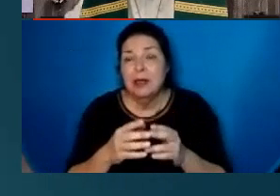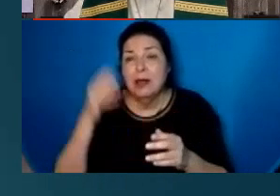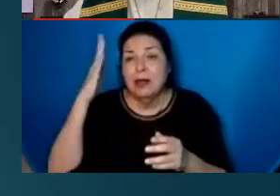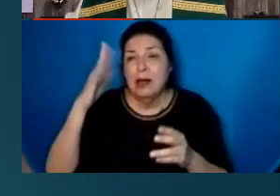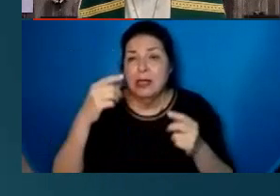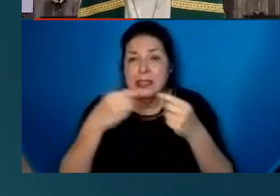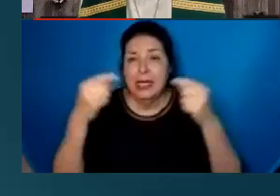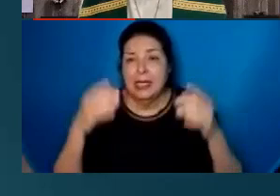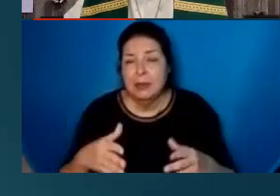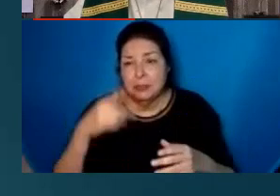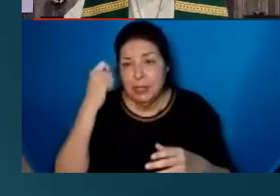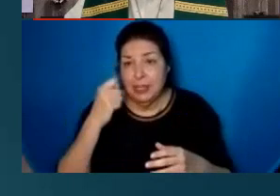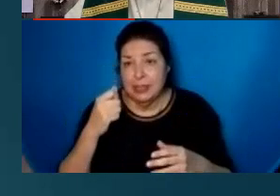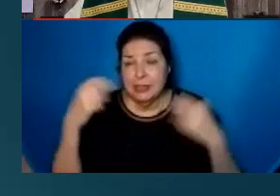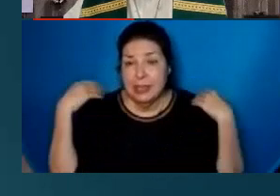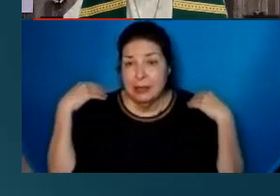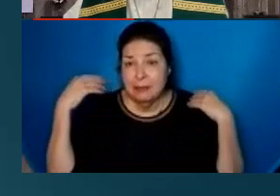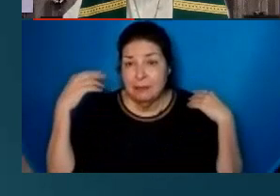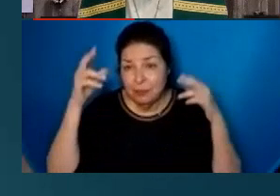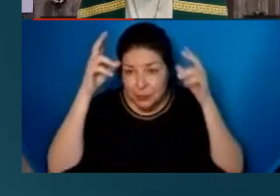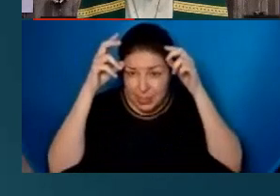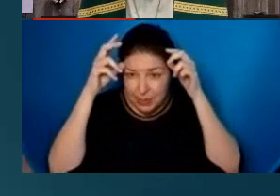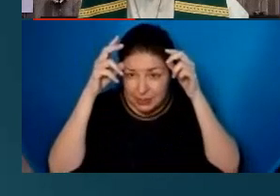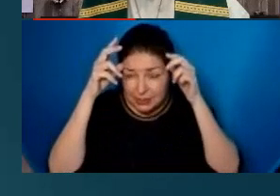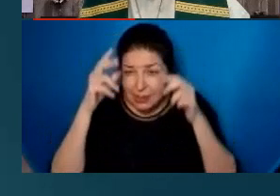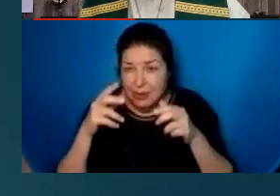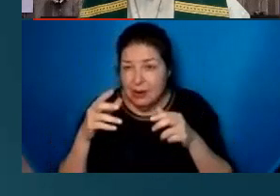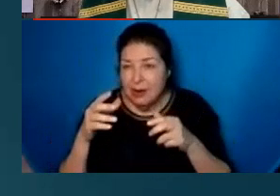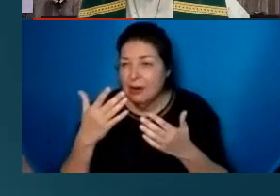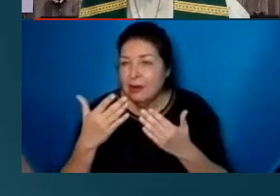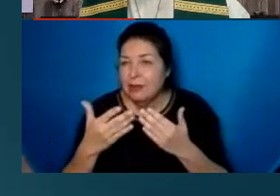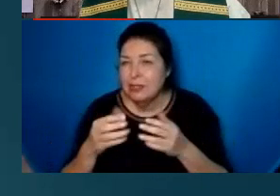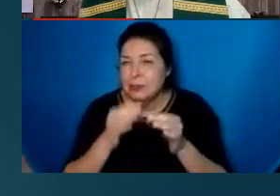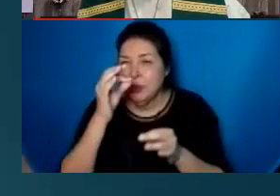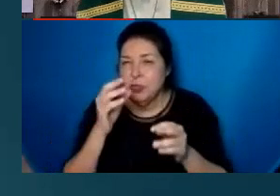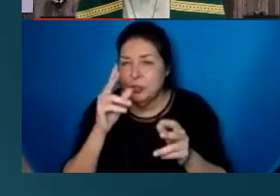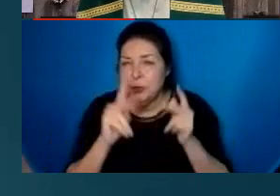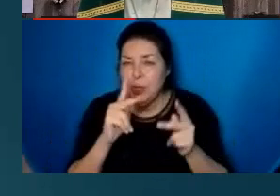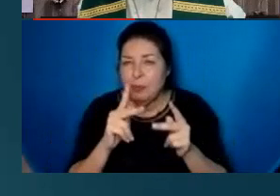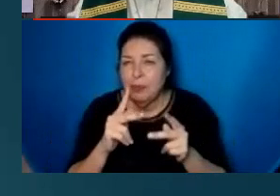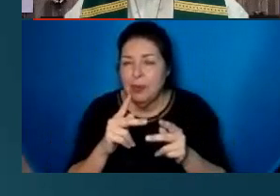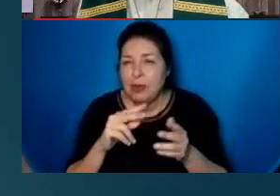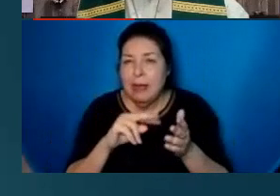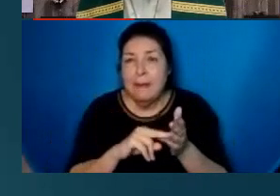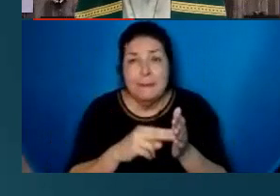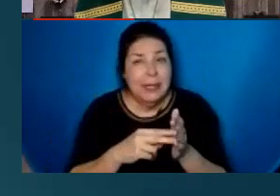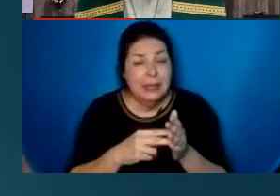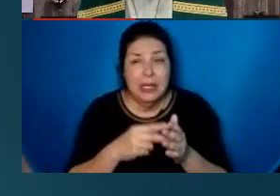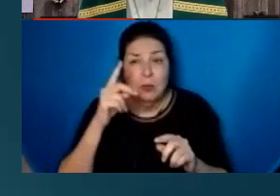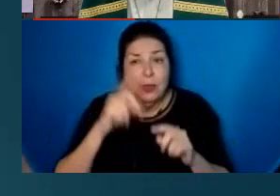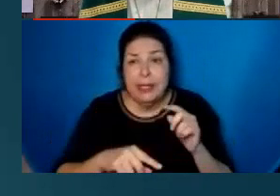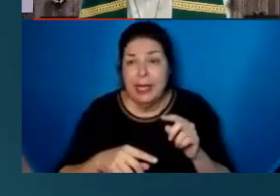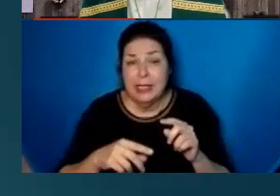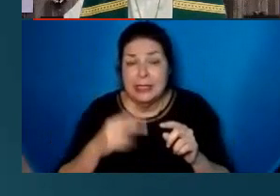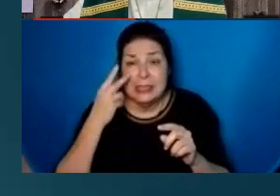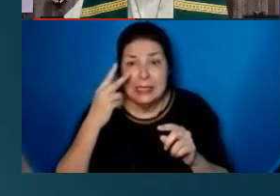angels, we cannot detect them. That does not mean, that means that we can't touch them, we can't smell them,